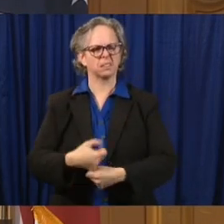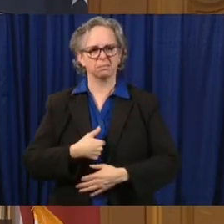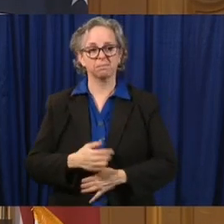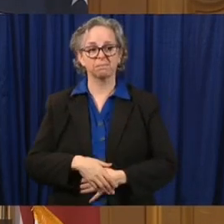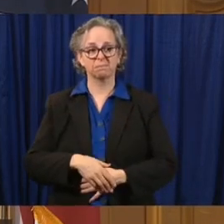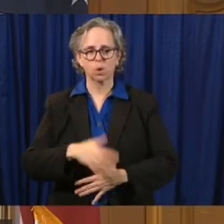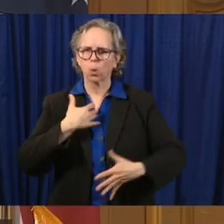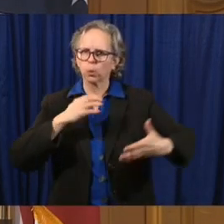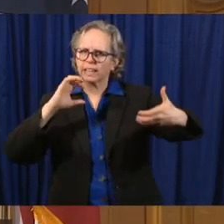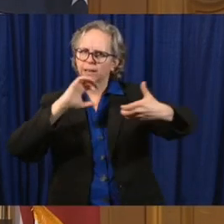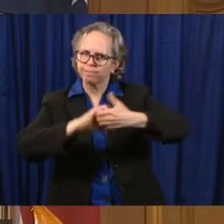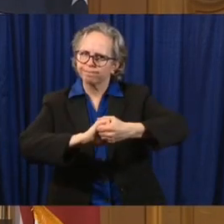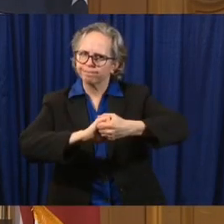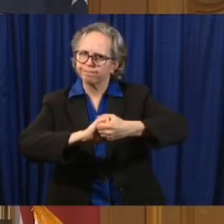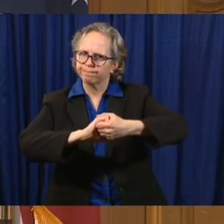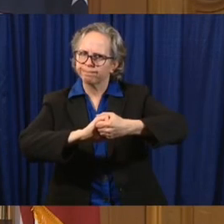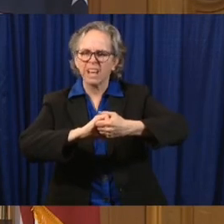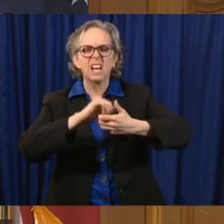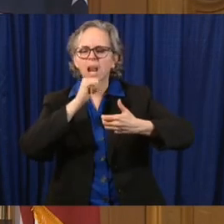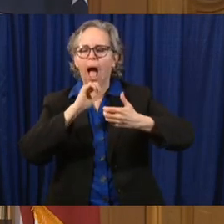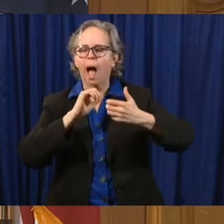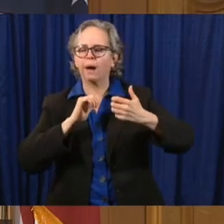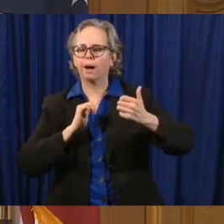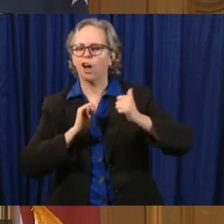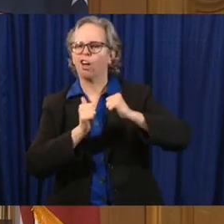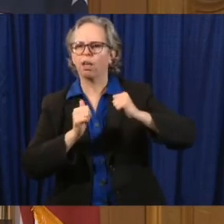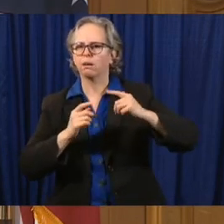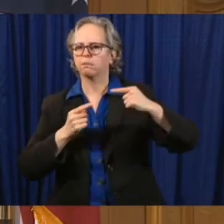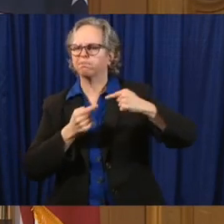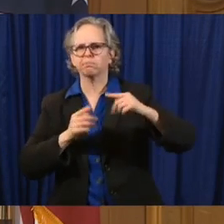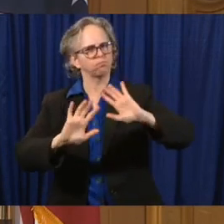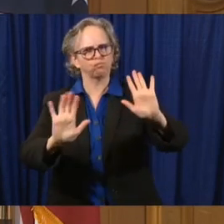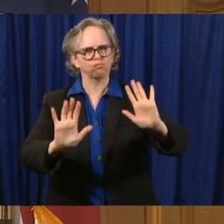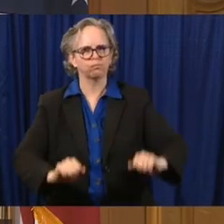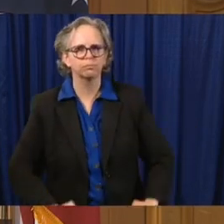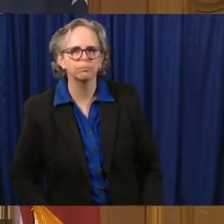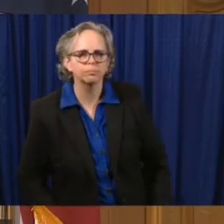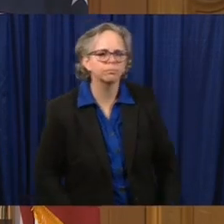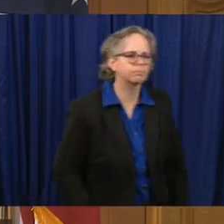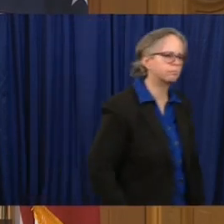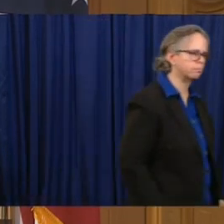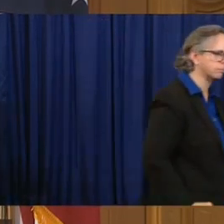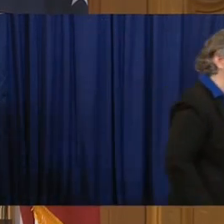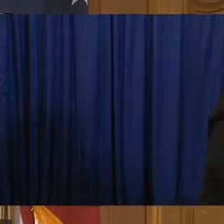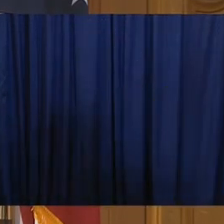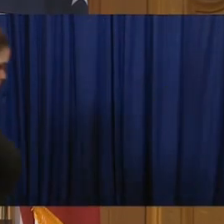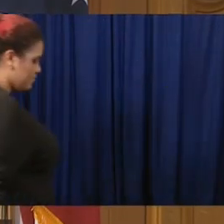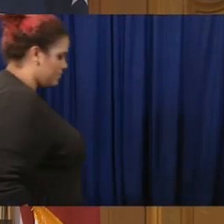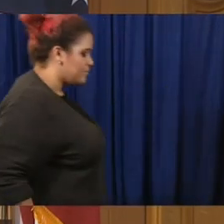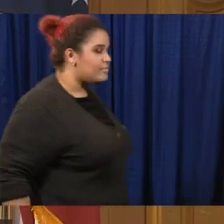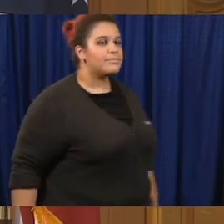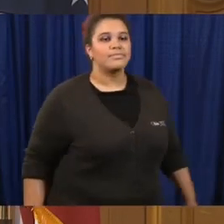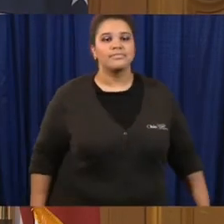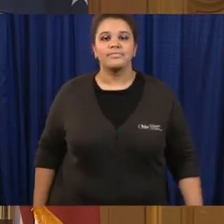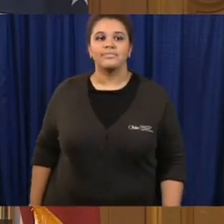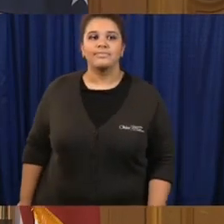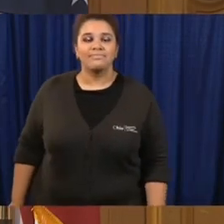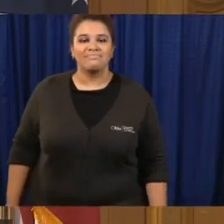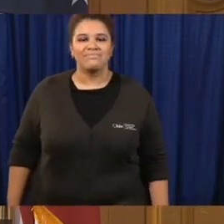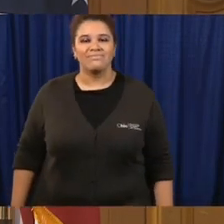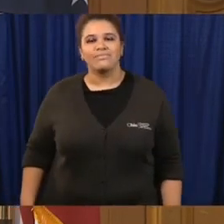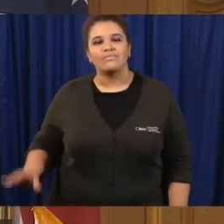Every state is different, and we're going to have to, lay out a plan, and I'm confident that the Ohio plan